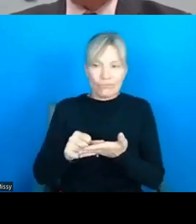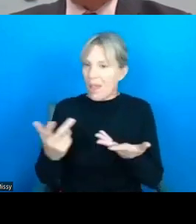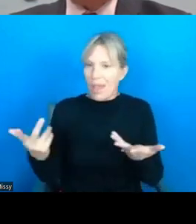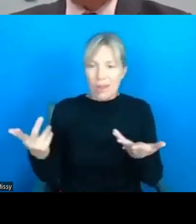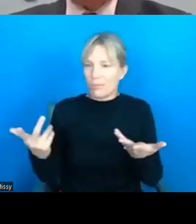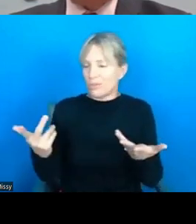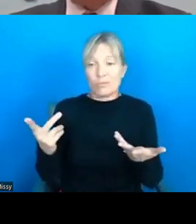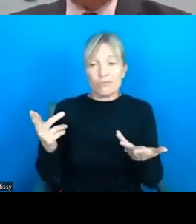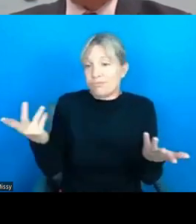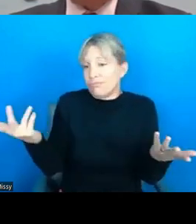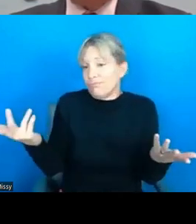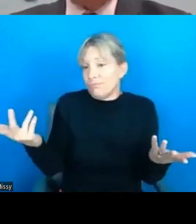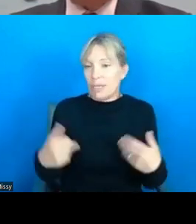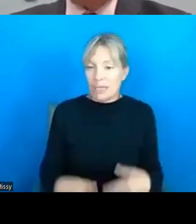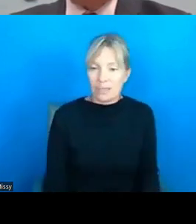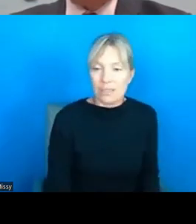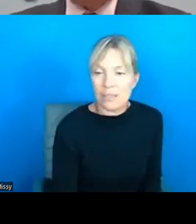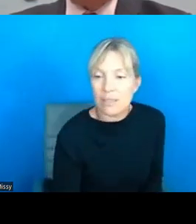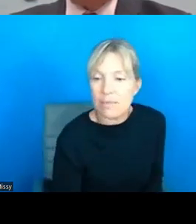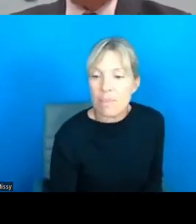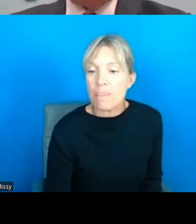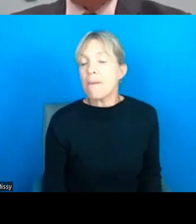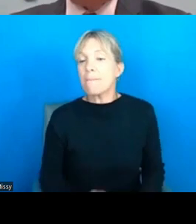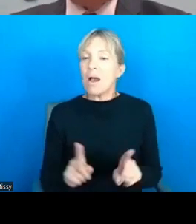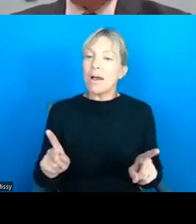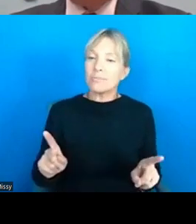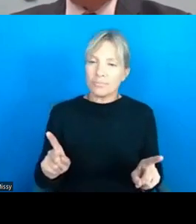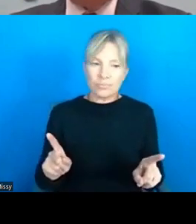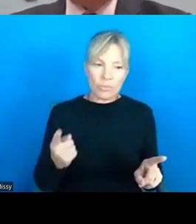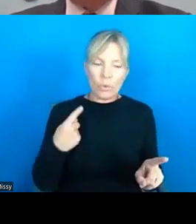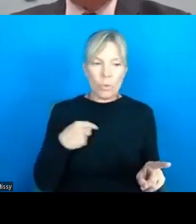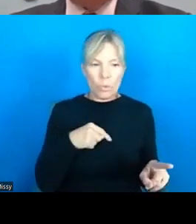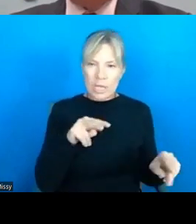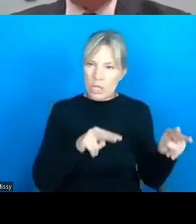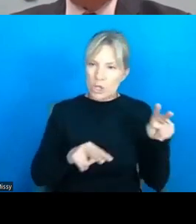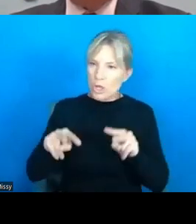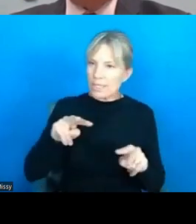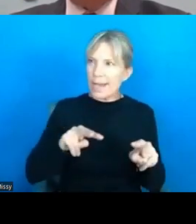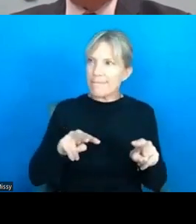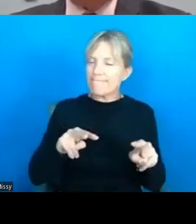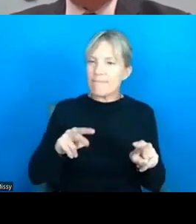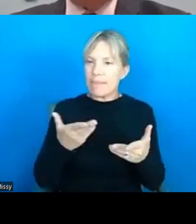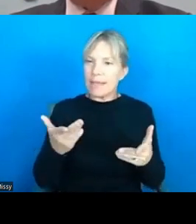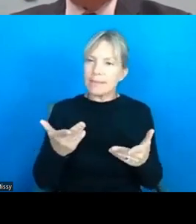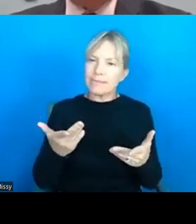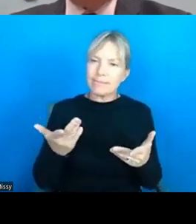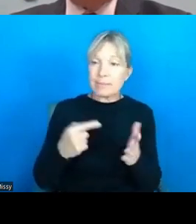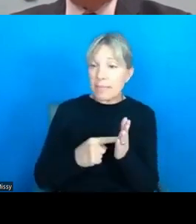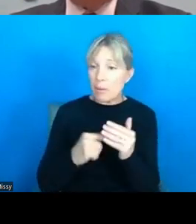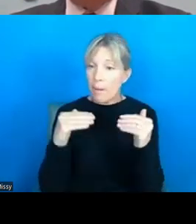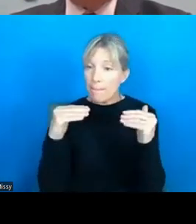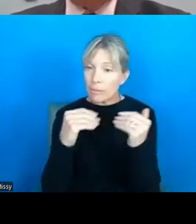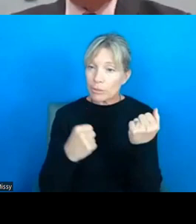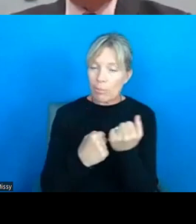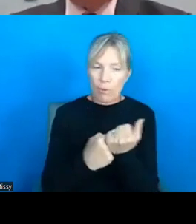file. But we were looking at things like peer support and how important